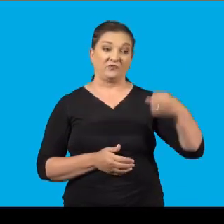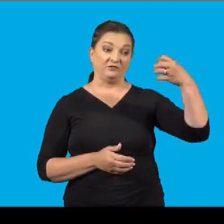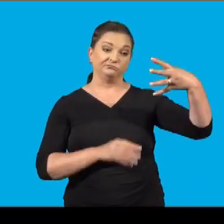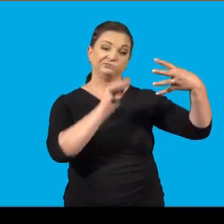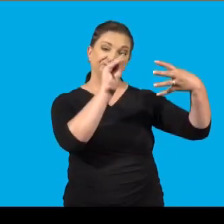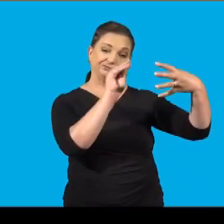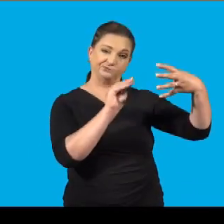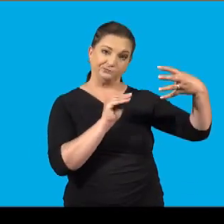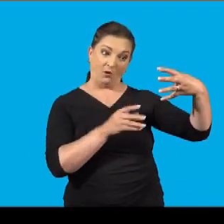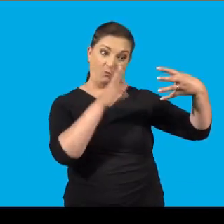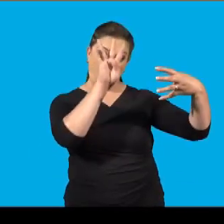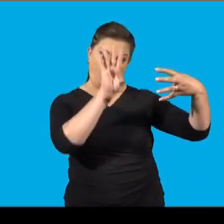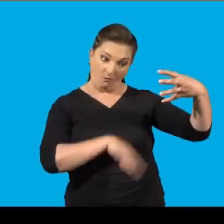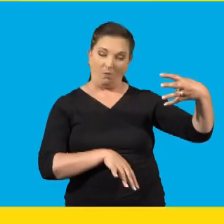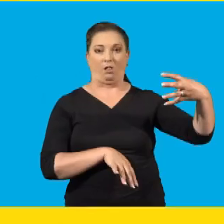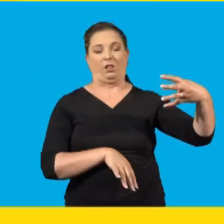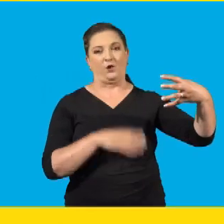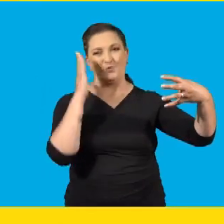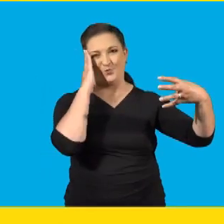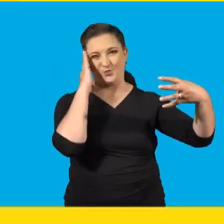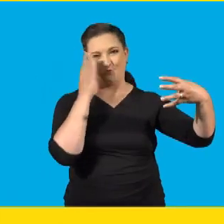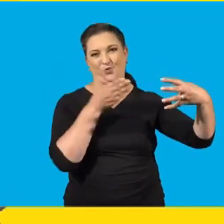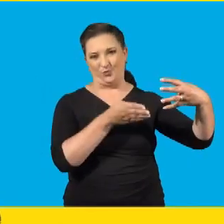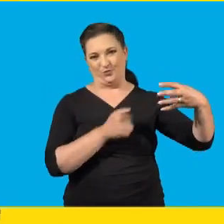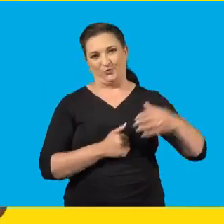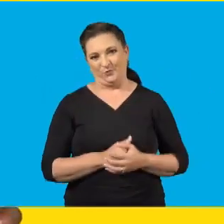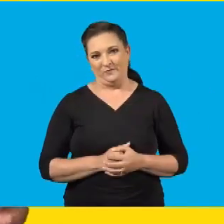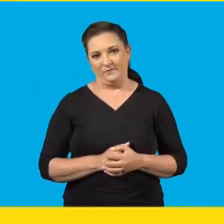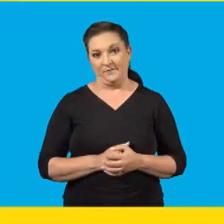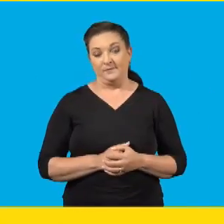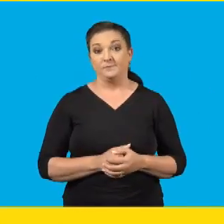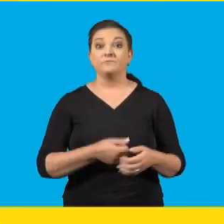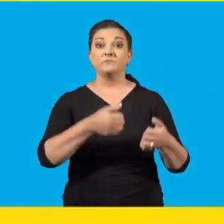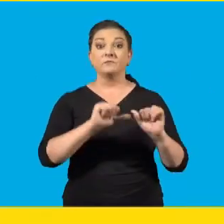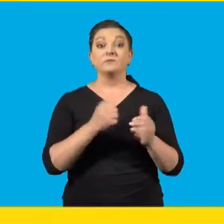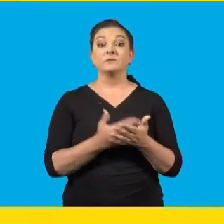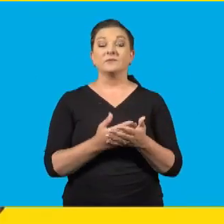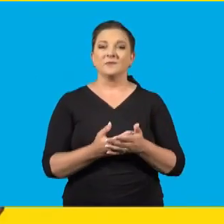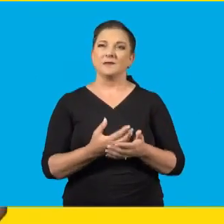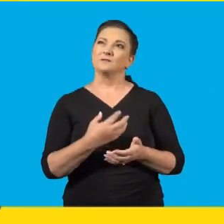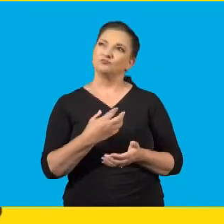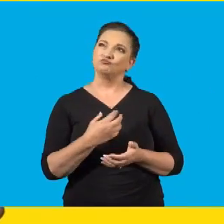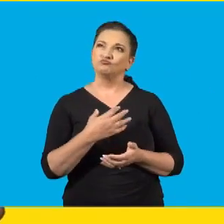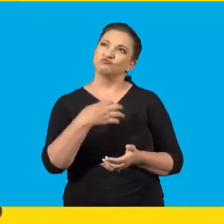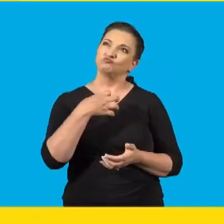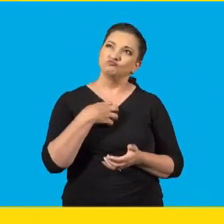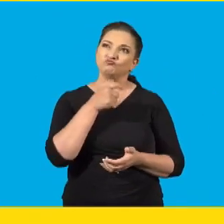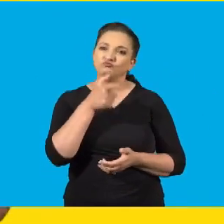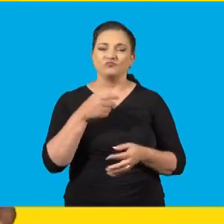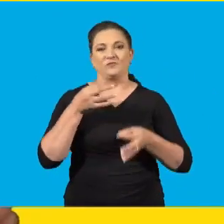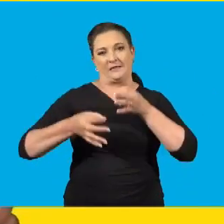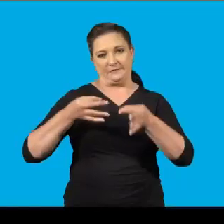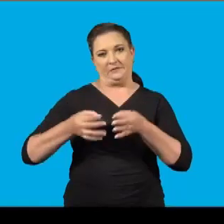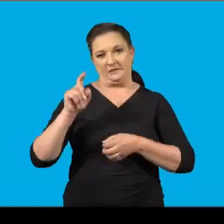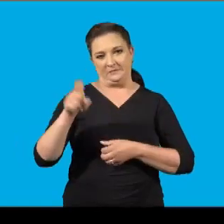and so on. You have to know those and be able to define them in your own words. So the next